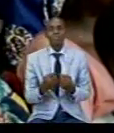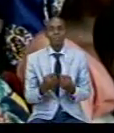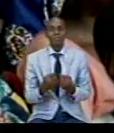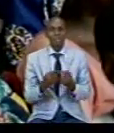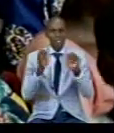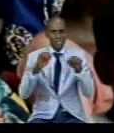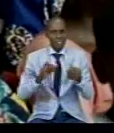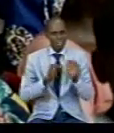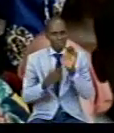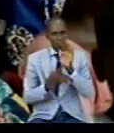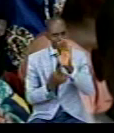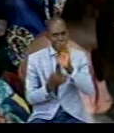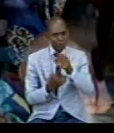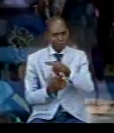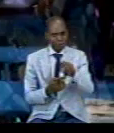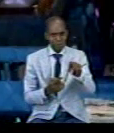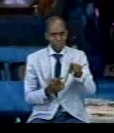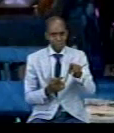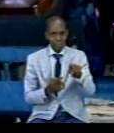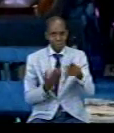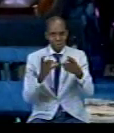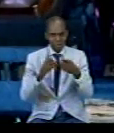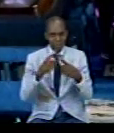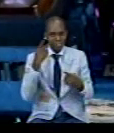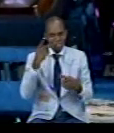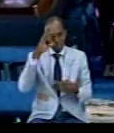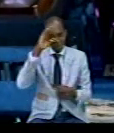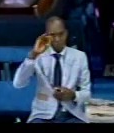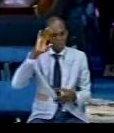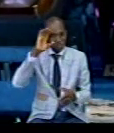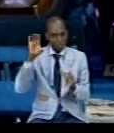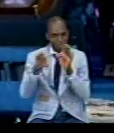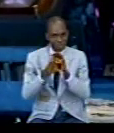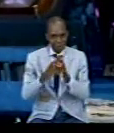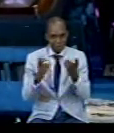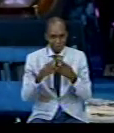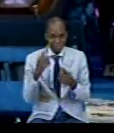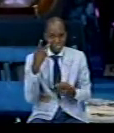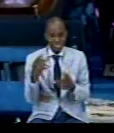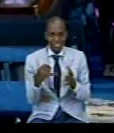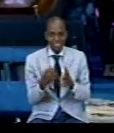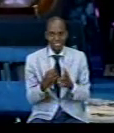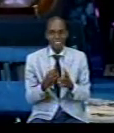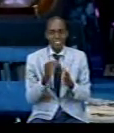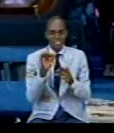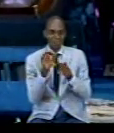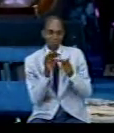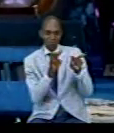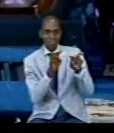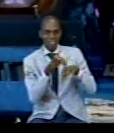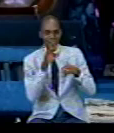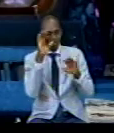you his picture? Look at this.